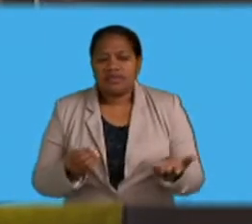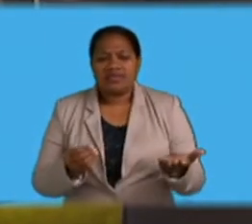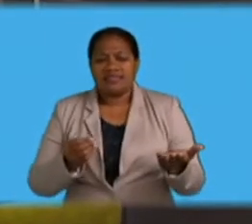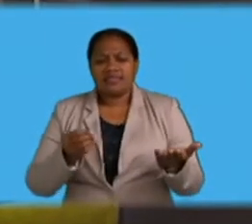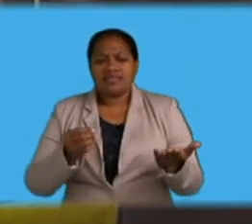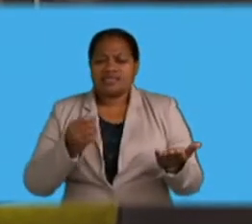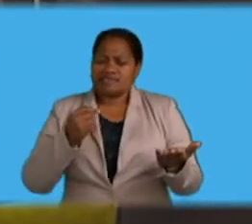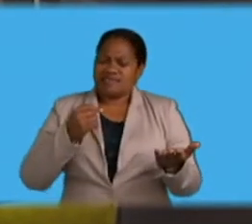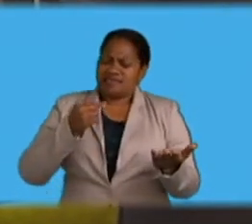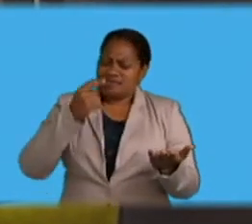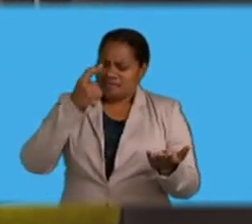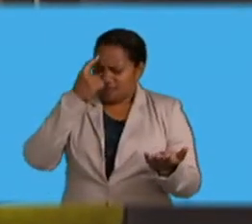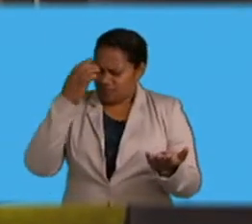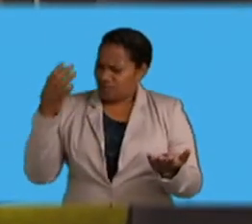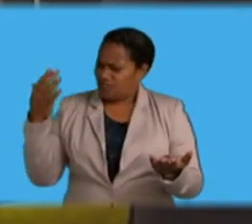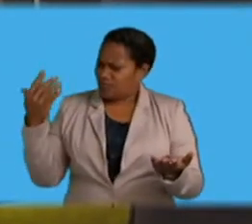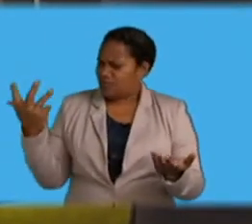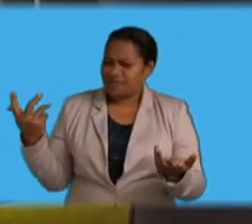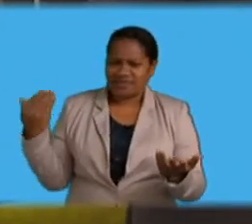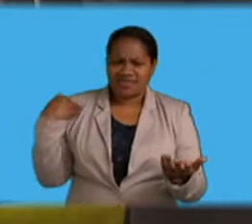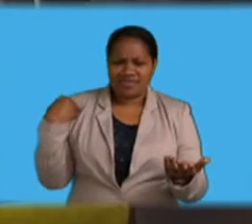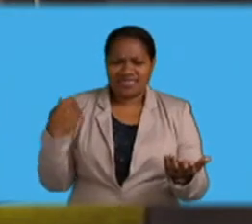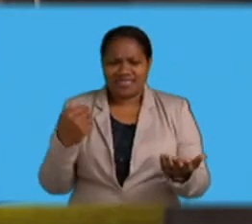of thought, with respect.